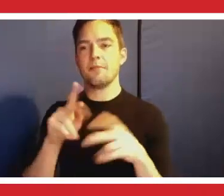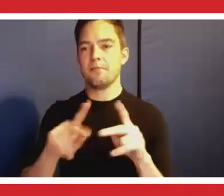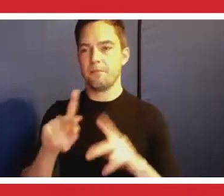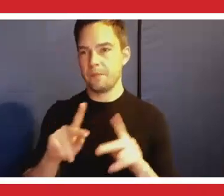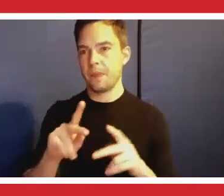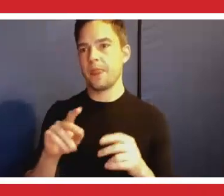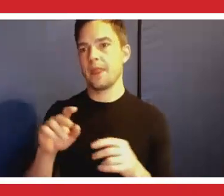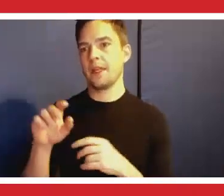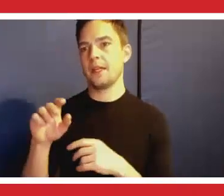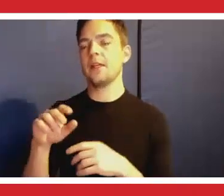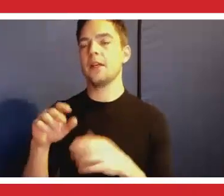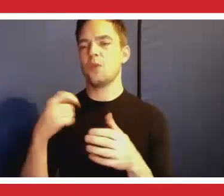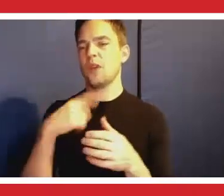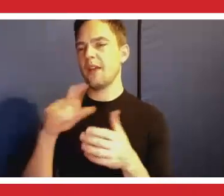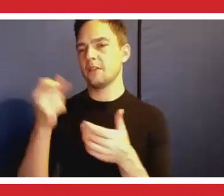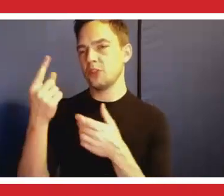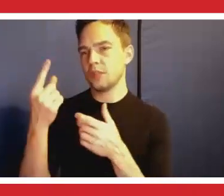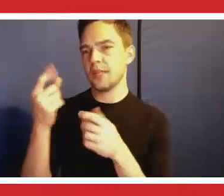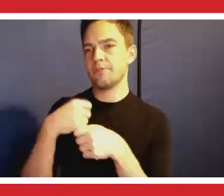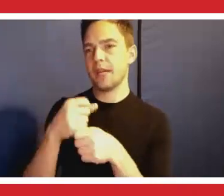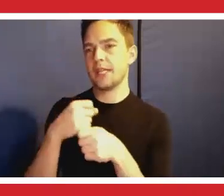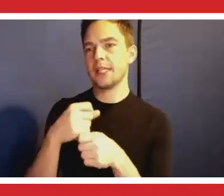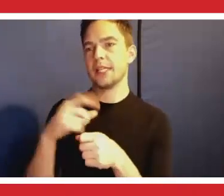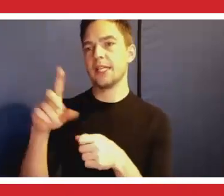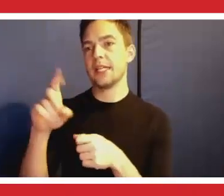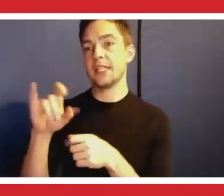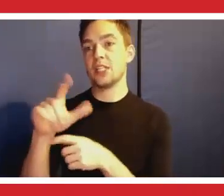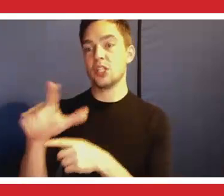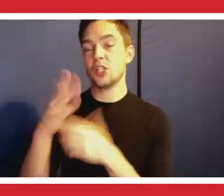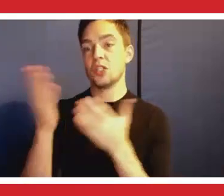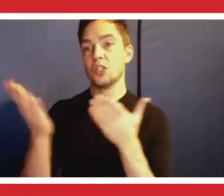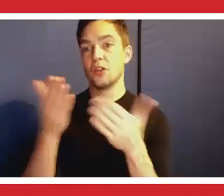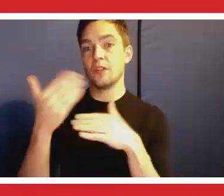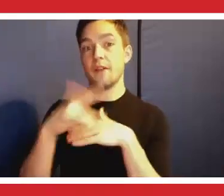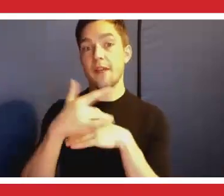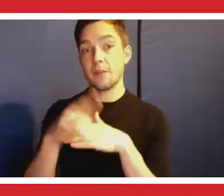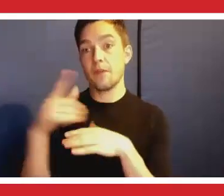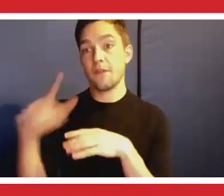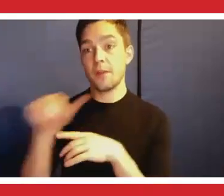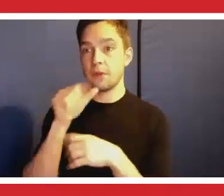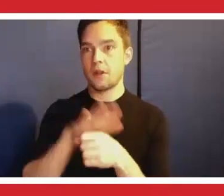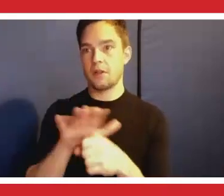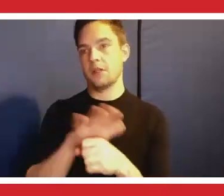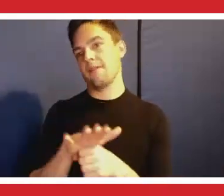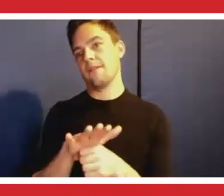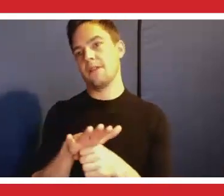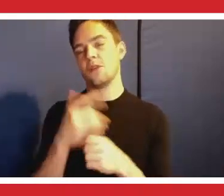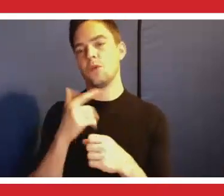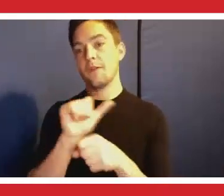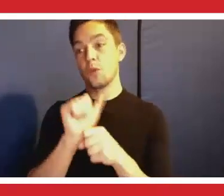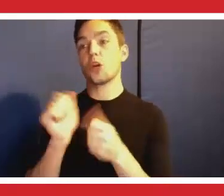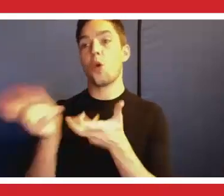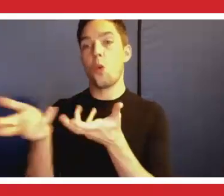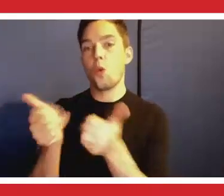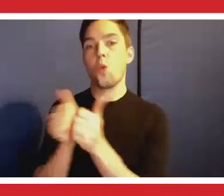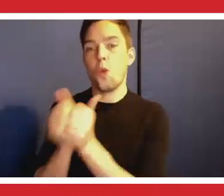to understand that just making digital resources available to them is not enough. You have to work with them